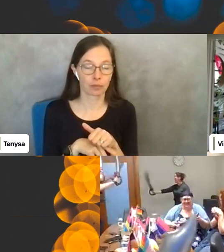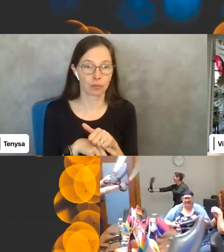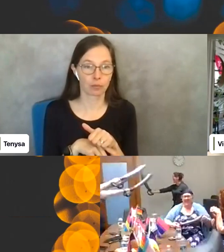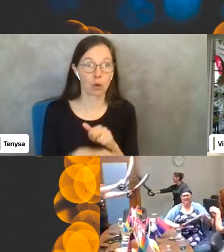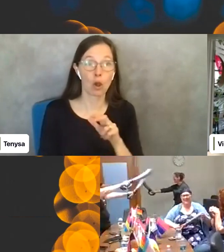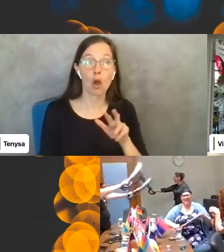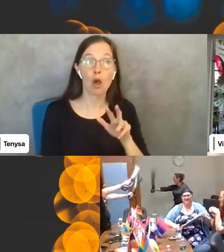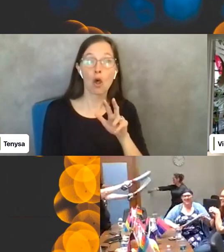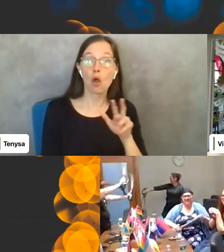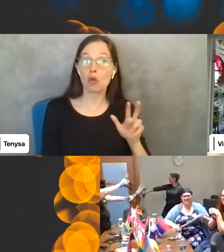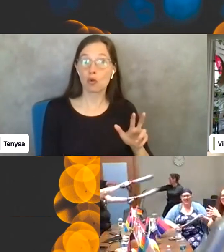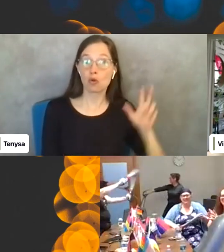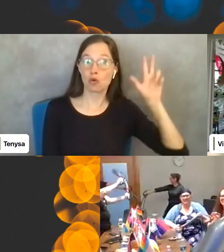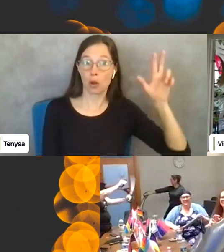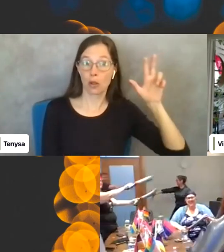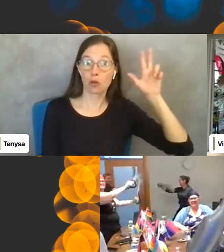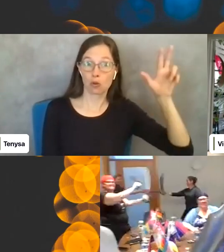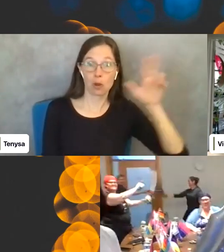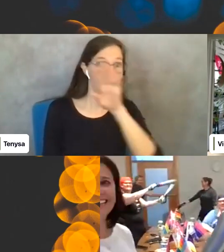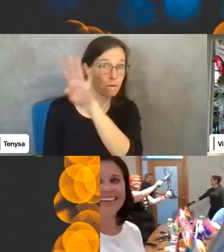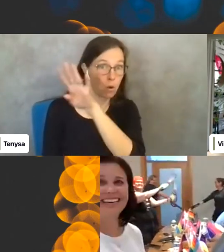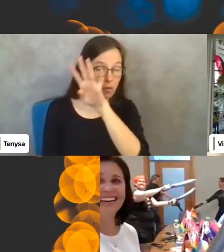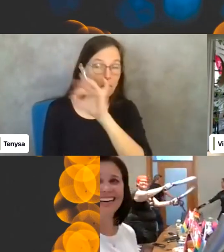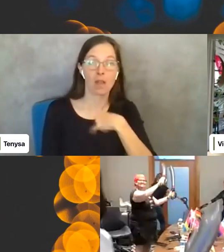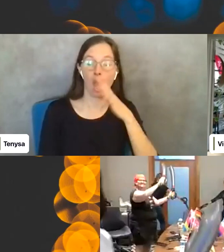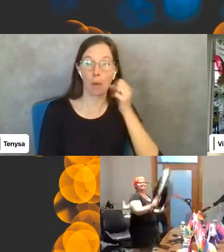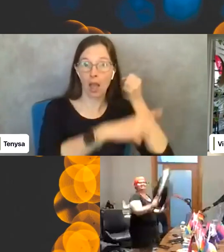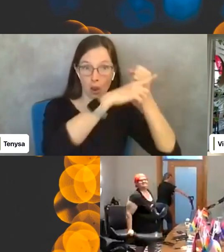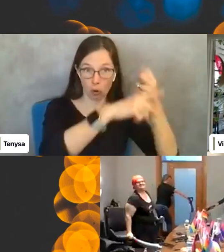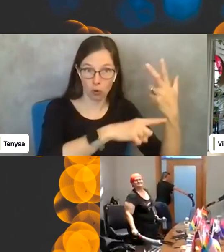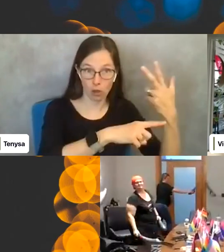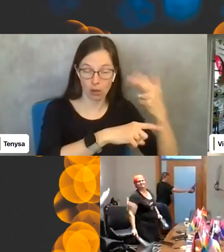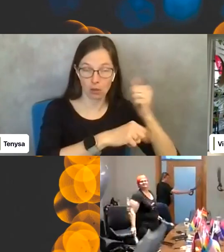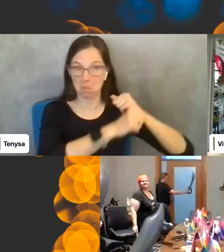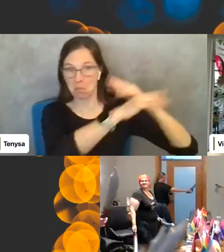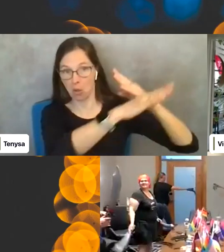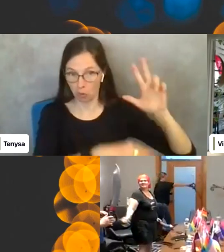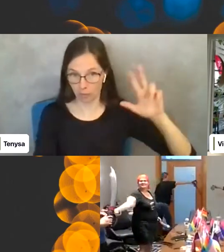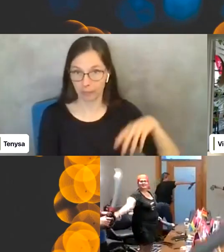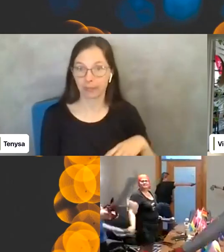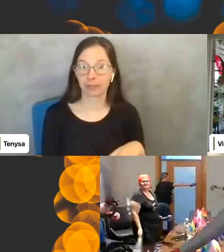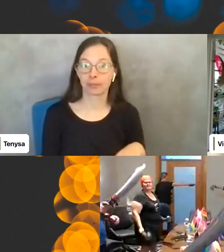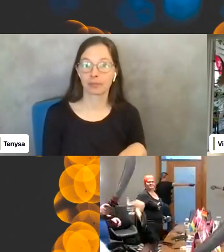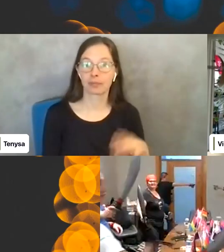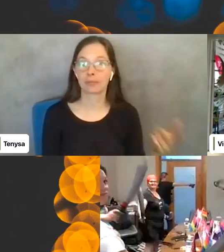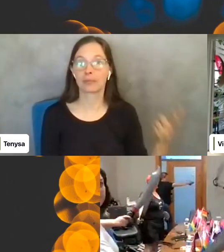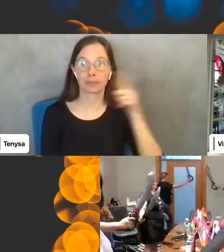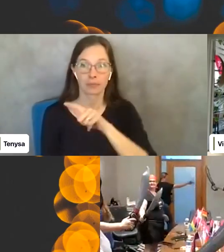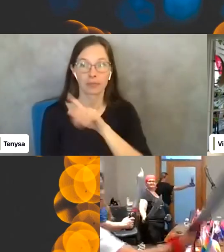for example, I'm gonna hit your 3, you're gonna parry your 3, right? And then I'm gonna go